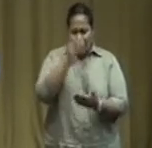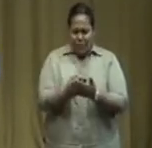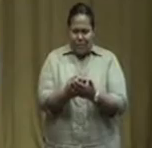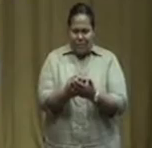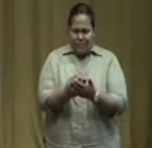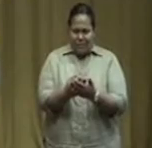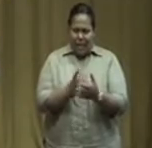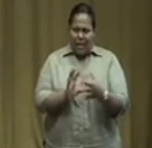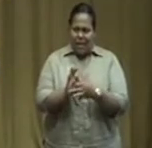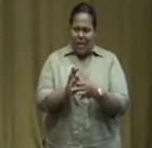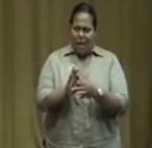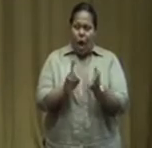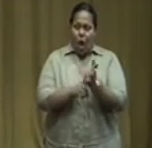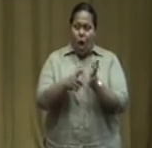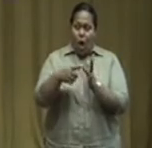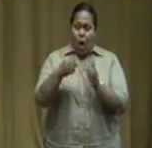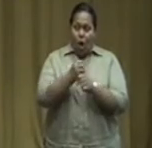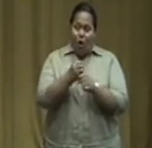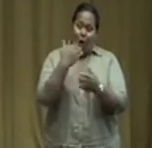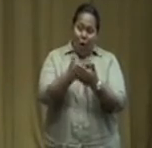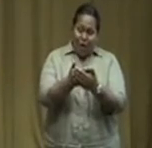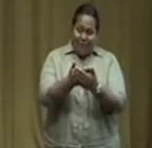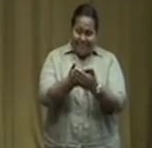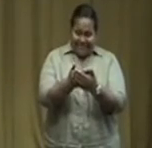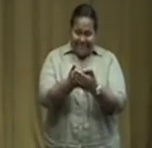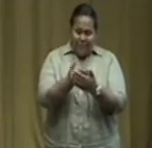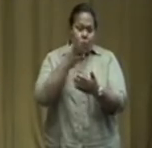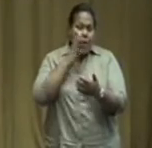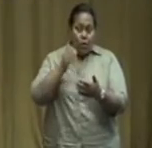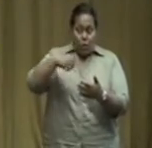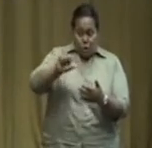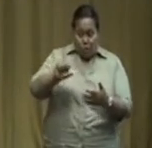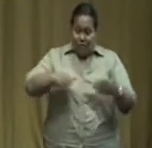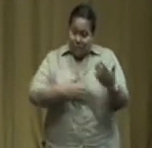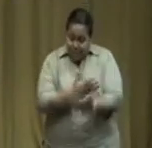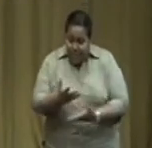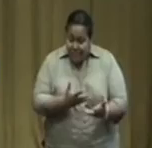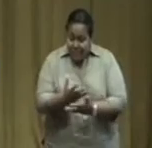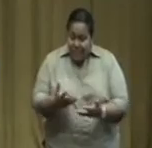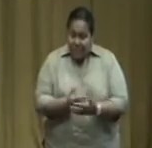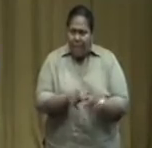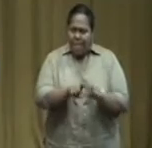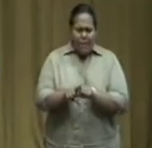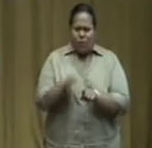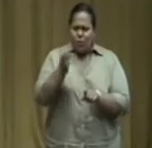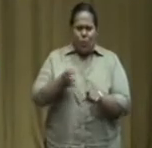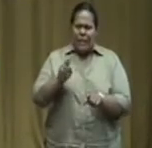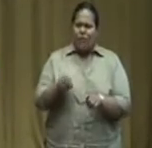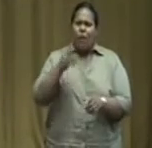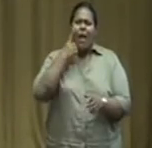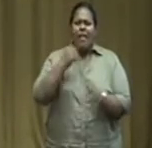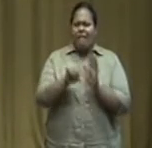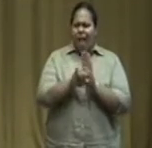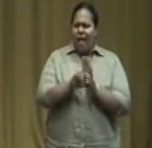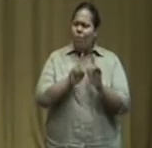what we did find is that the free learners engaging in this process, we didn't see